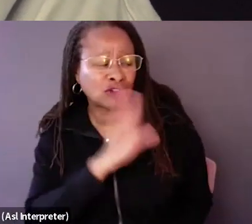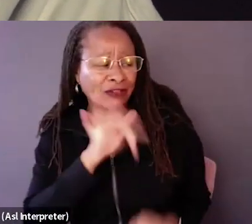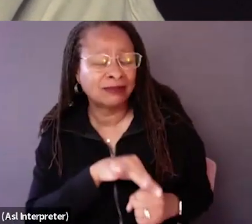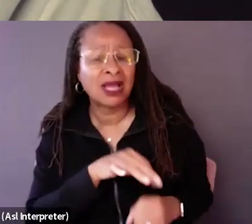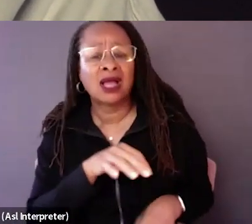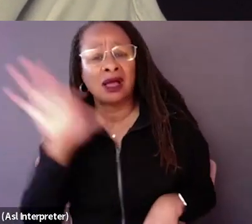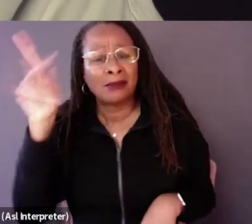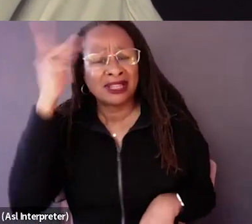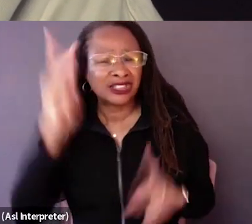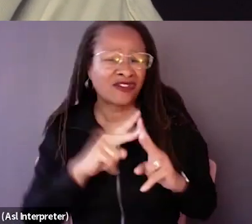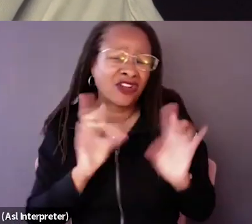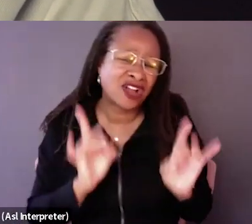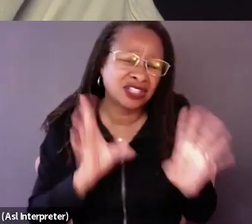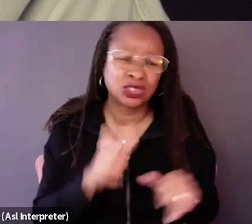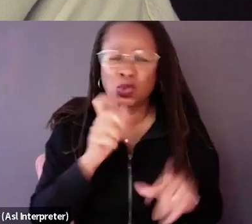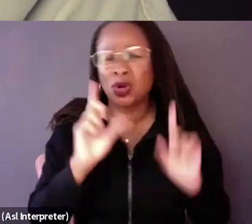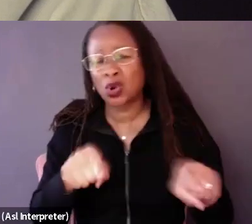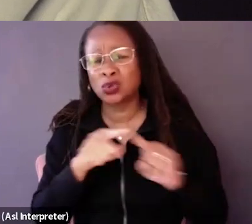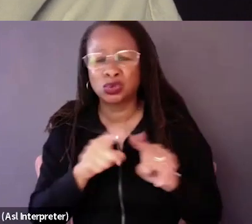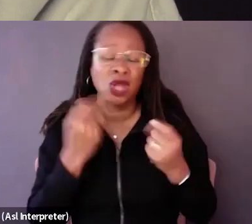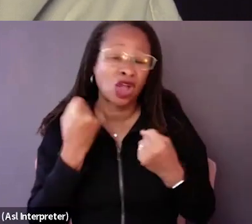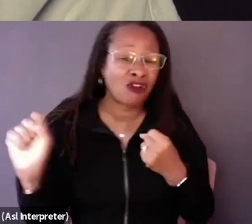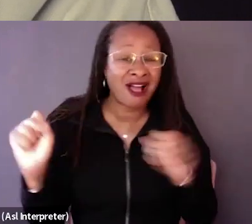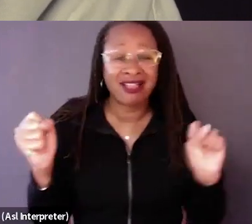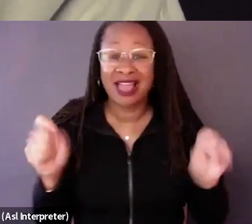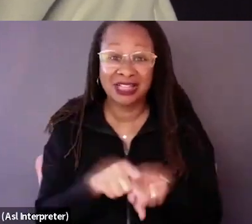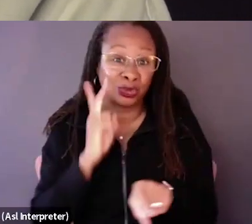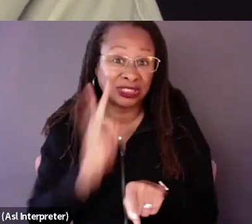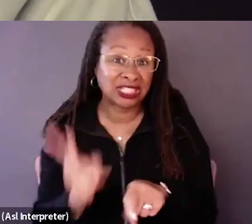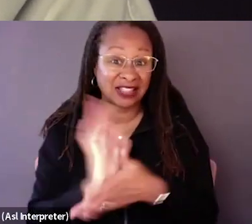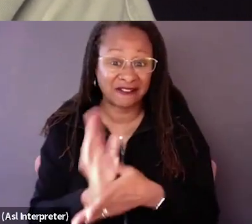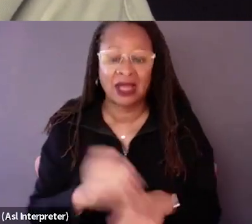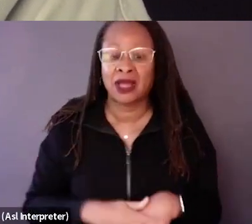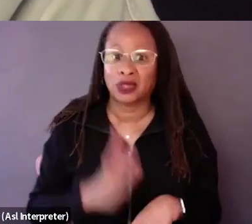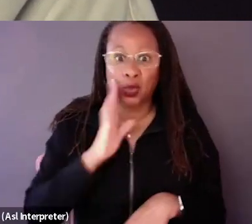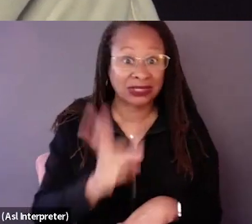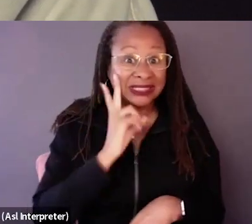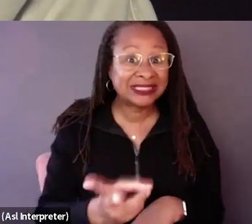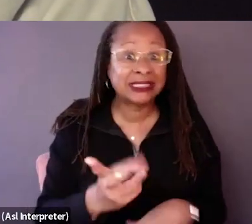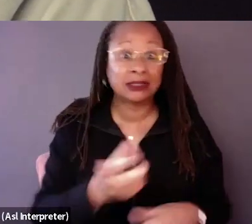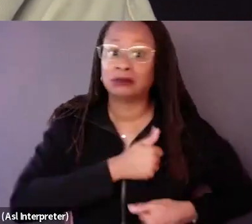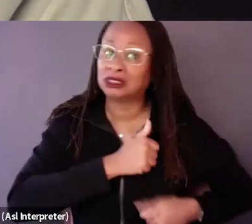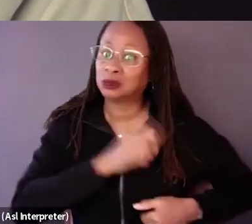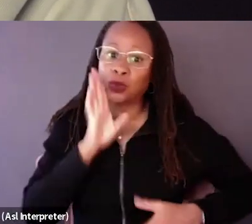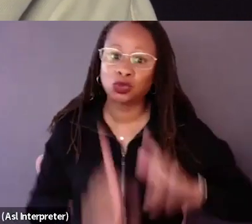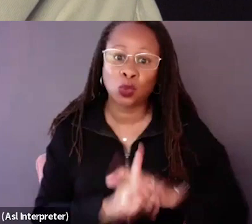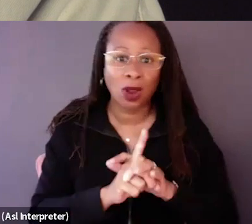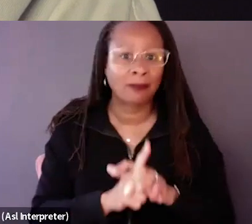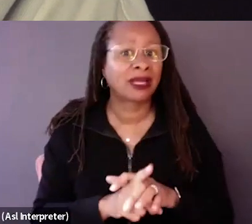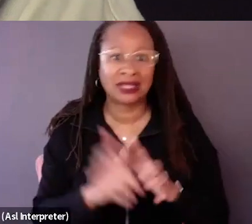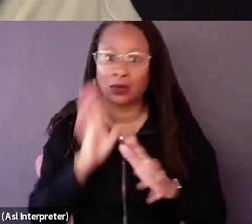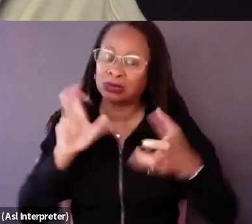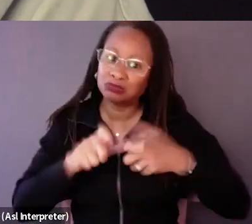very violent. You don't want to go to a rally because, as you've seen in the film, there's going to be, the military will unleash this